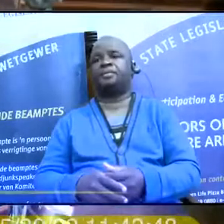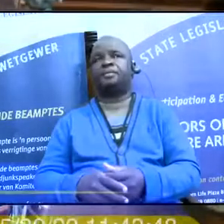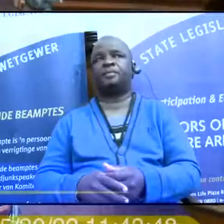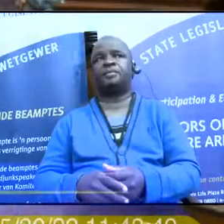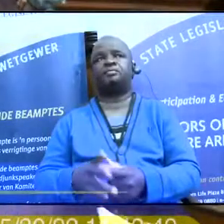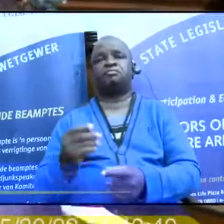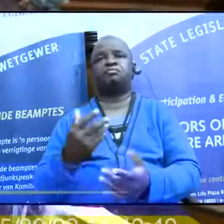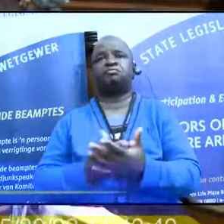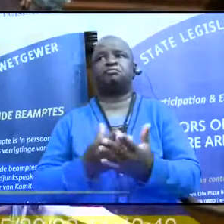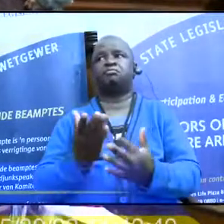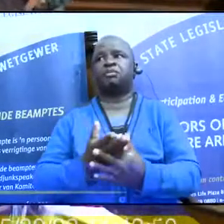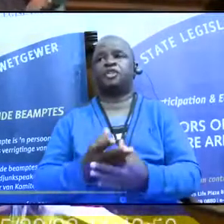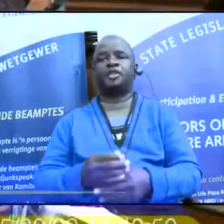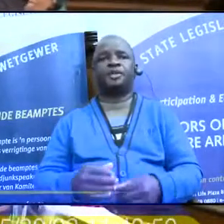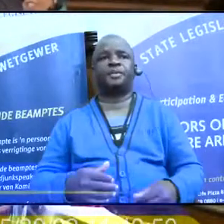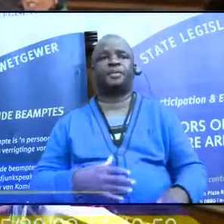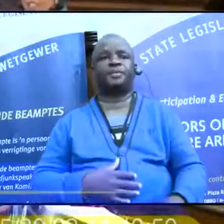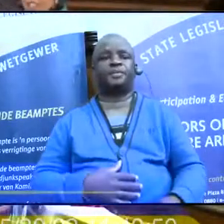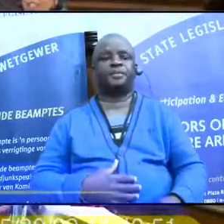we can take that break